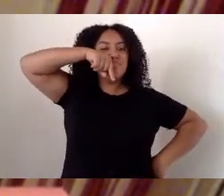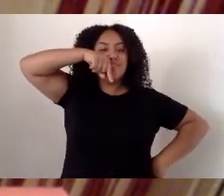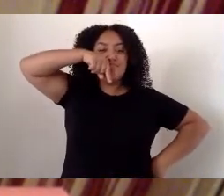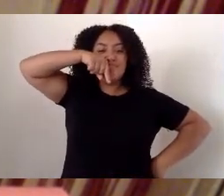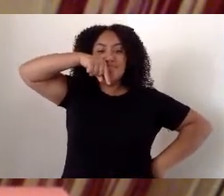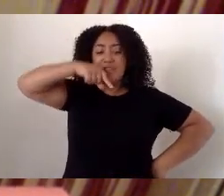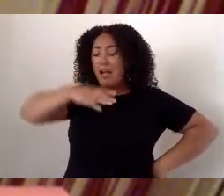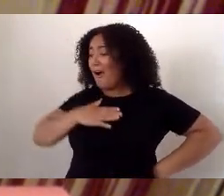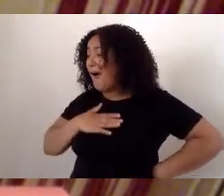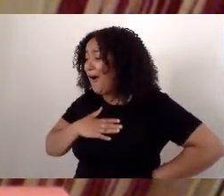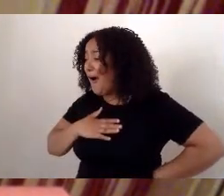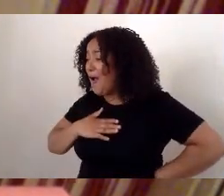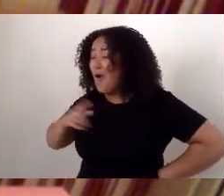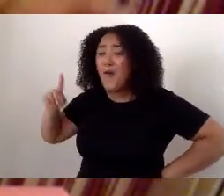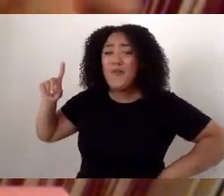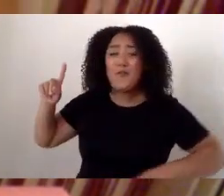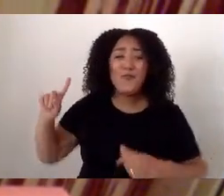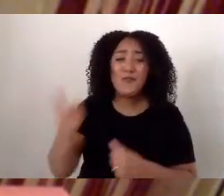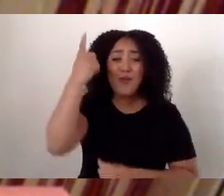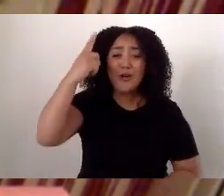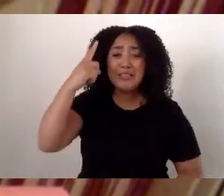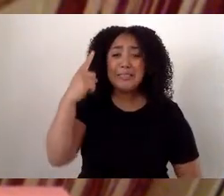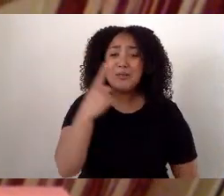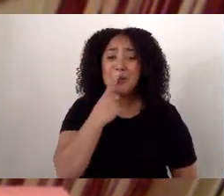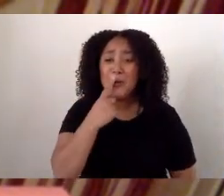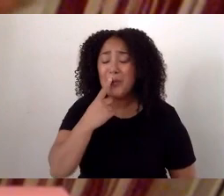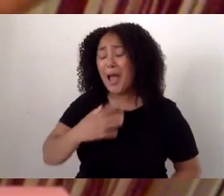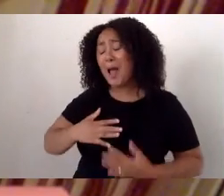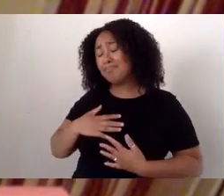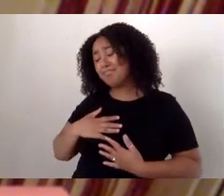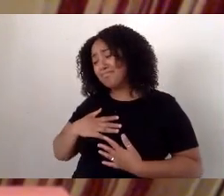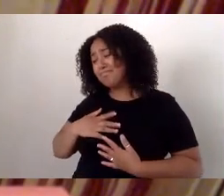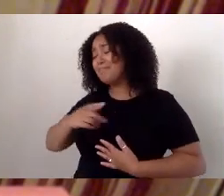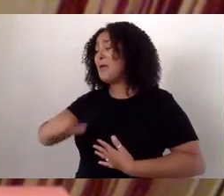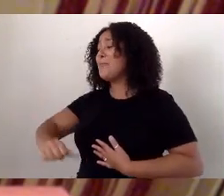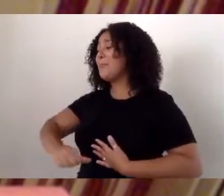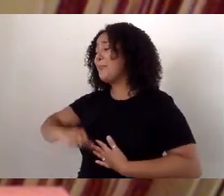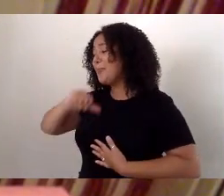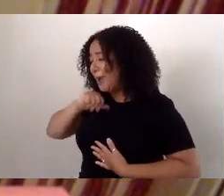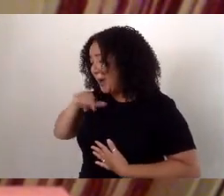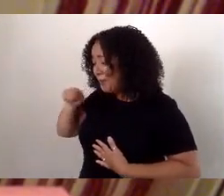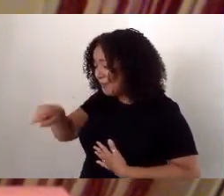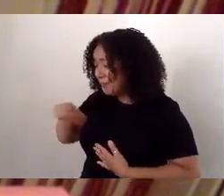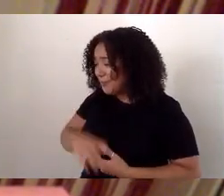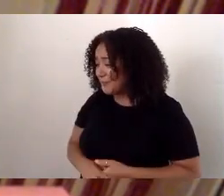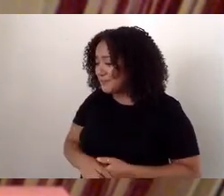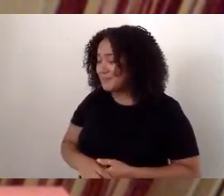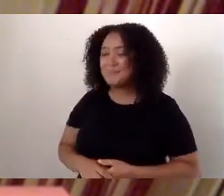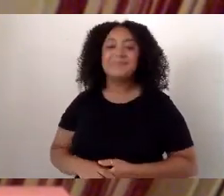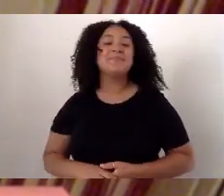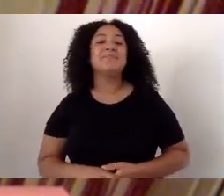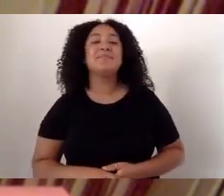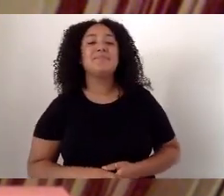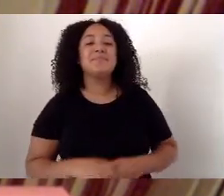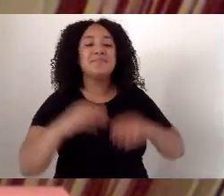so proud. You can continue to add really fun things to these puppets.